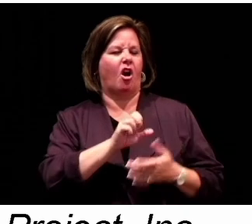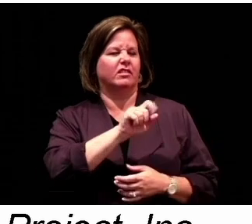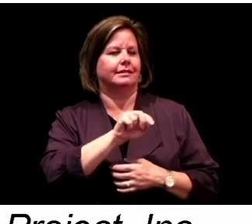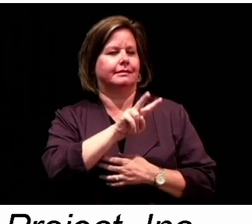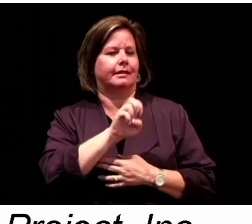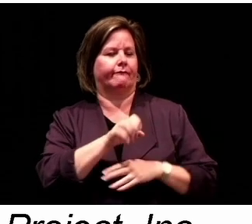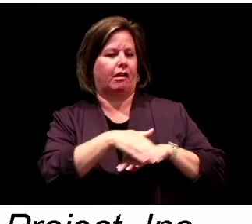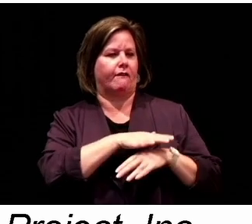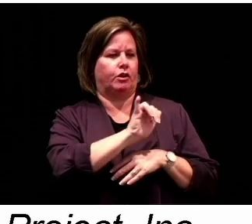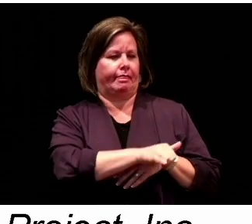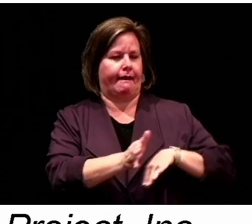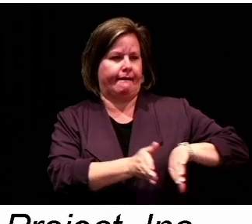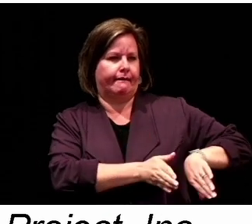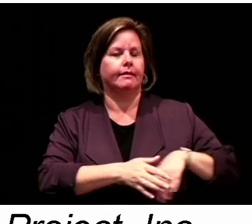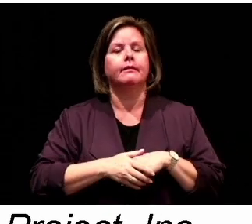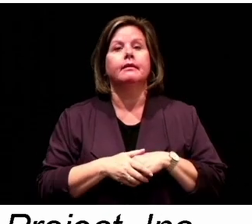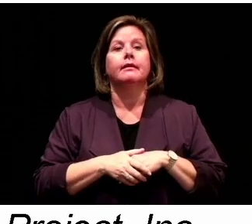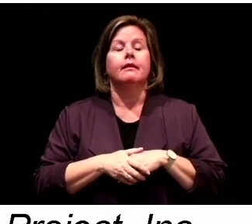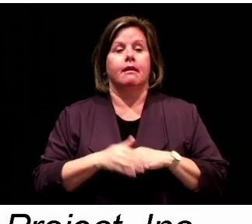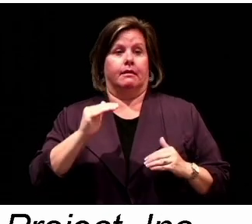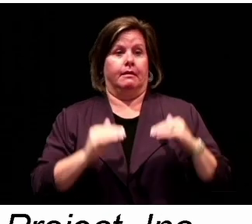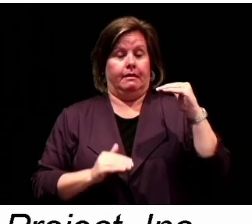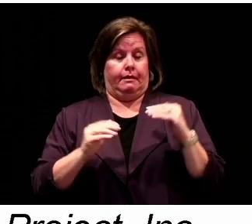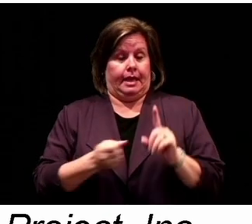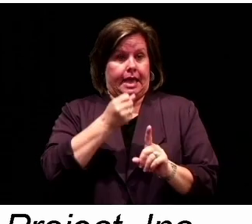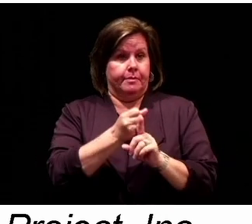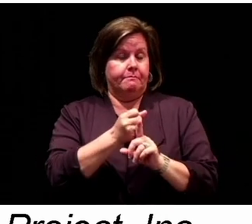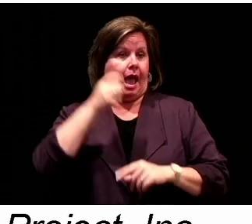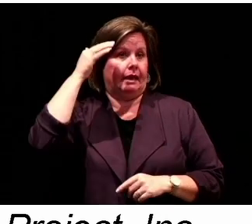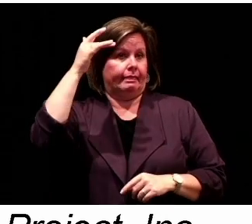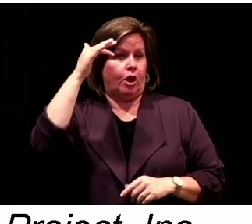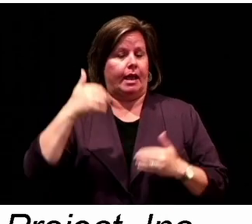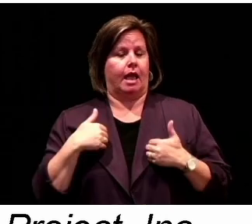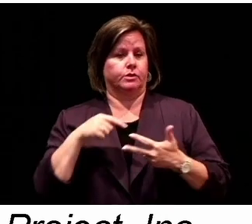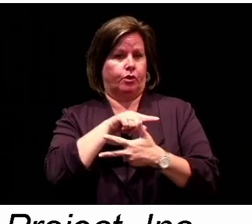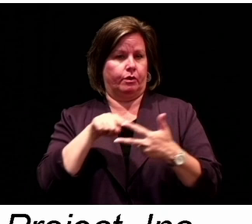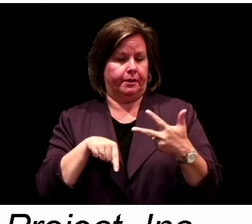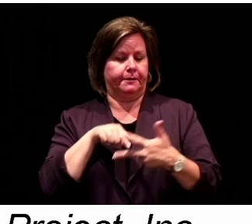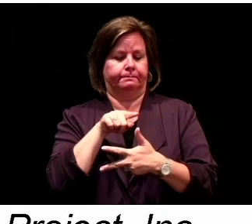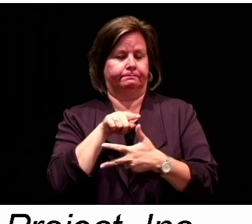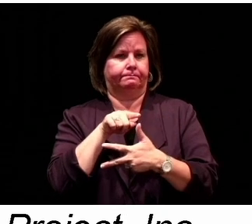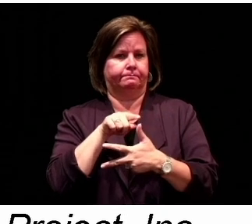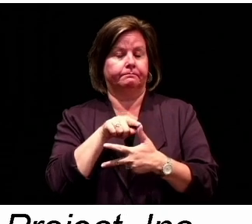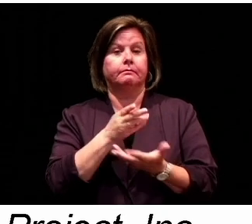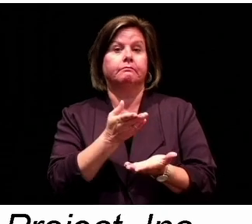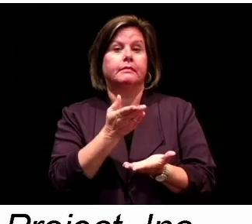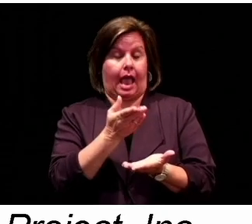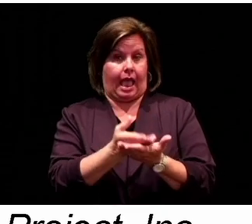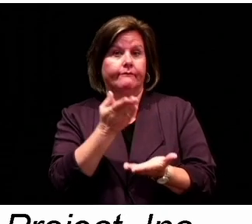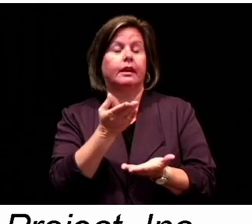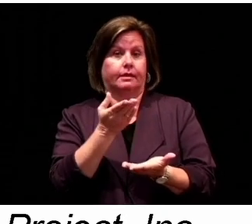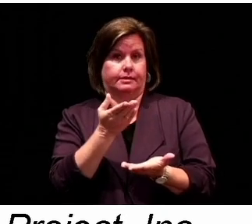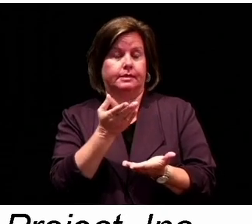of the last actions of the prior administration, HUD basically changed the regulation that Supreme